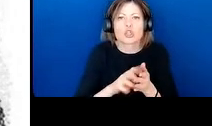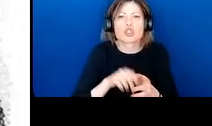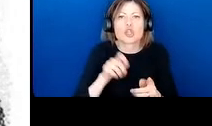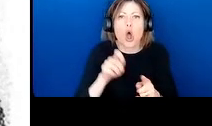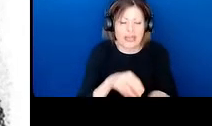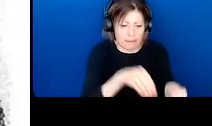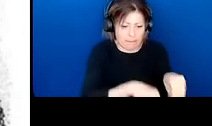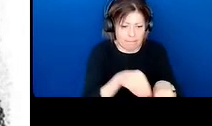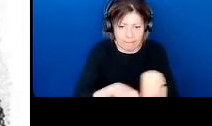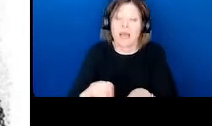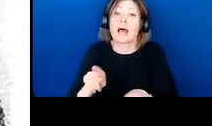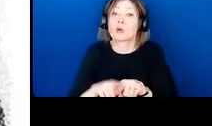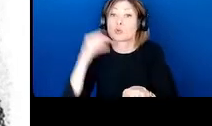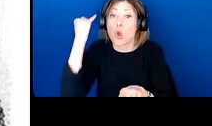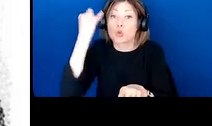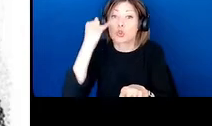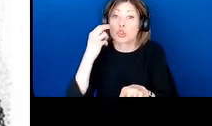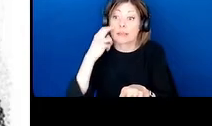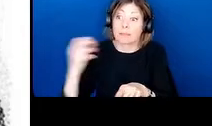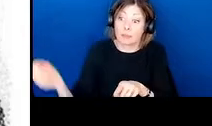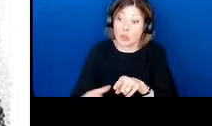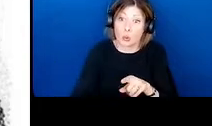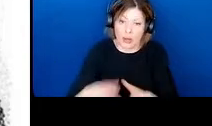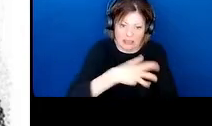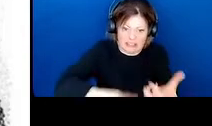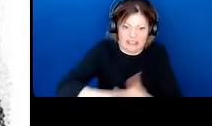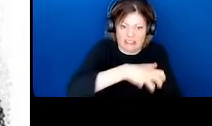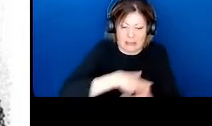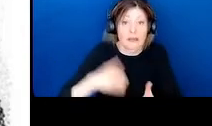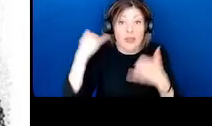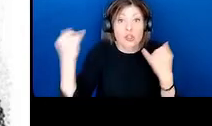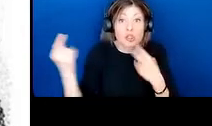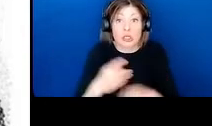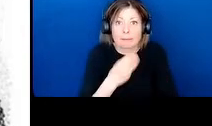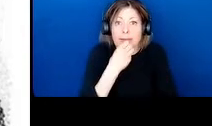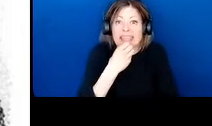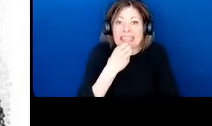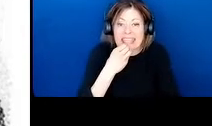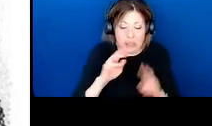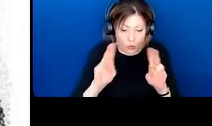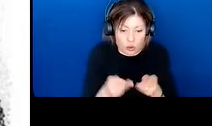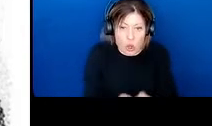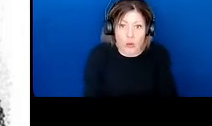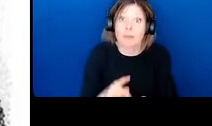turnips, before planting the finest grass seed with clover from Holland.